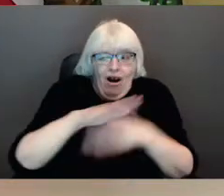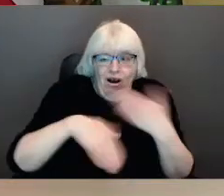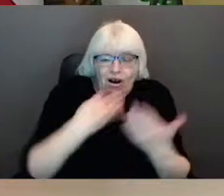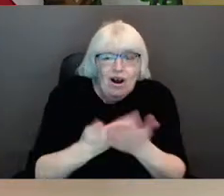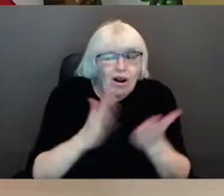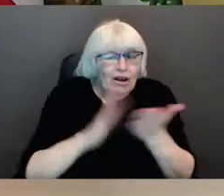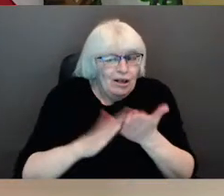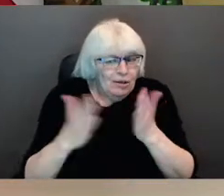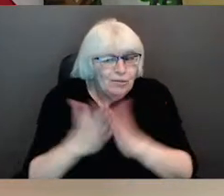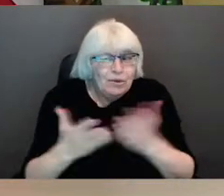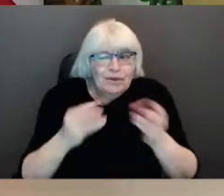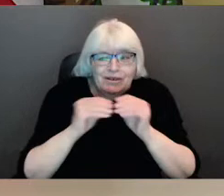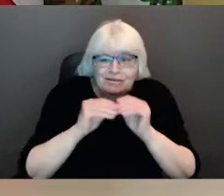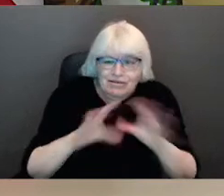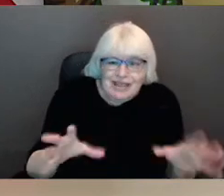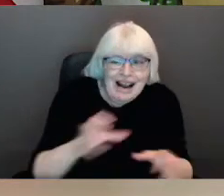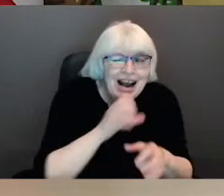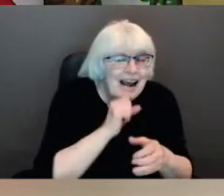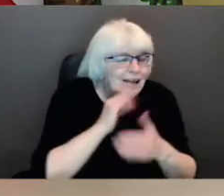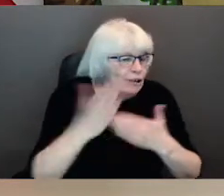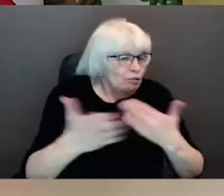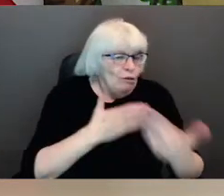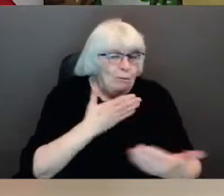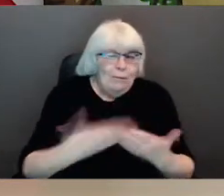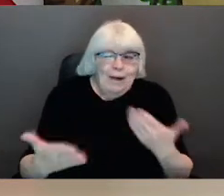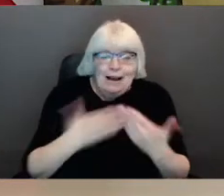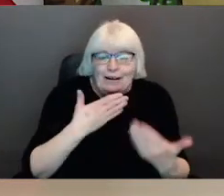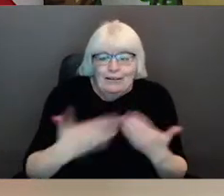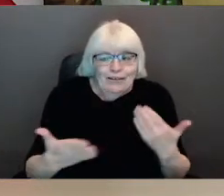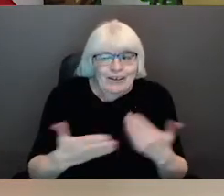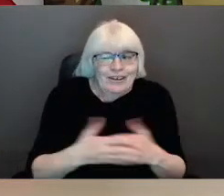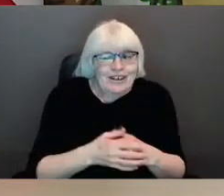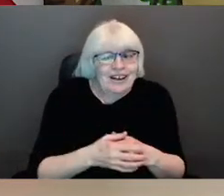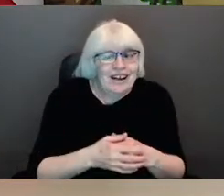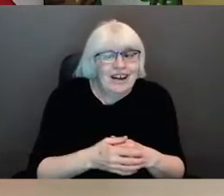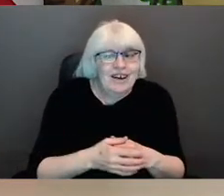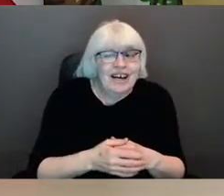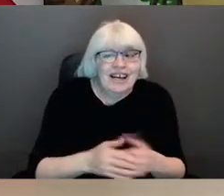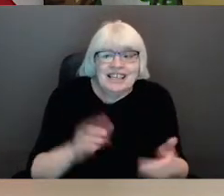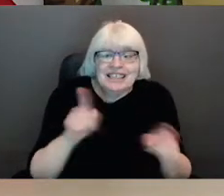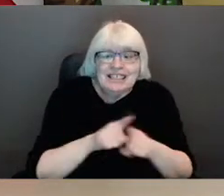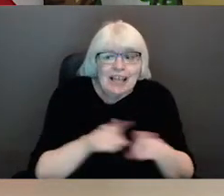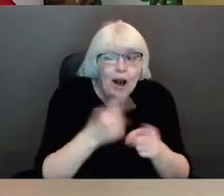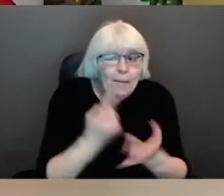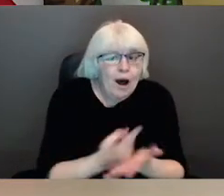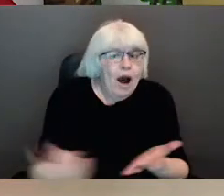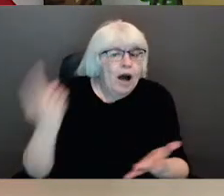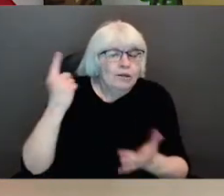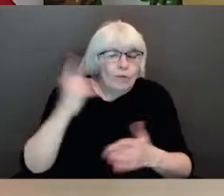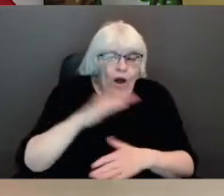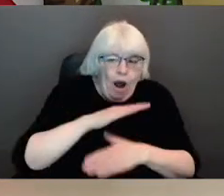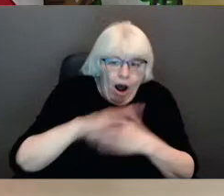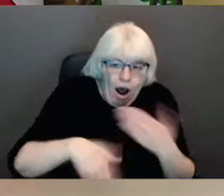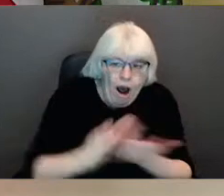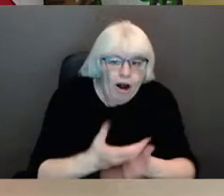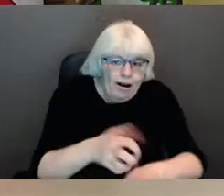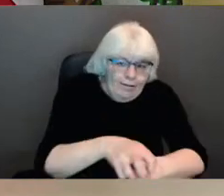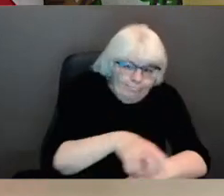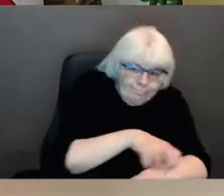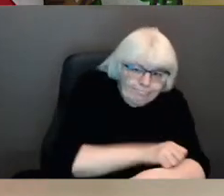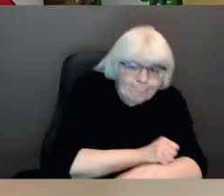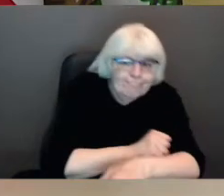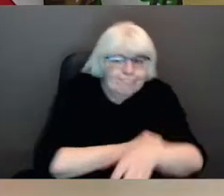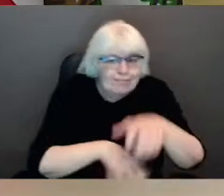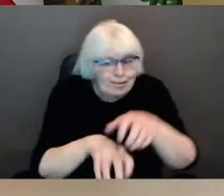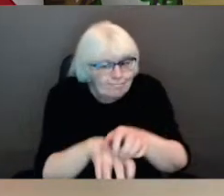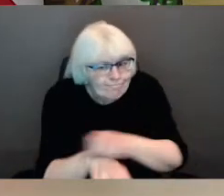groups. As we spoke about last week, we'll all have to do our part to minimize the spread of COVID in the community. Keeping the transmission